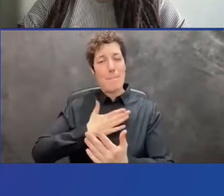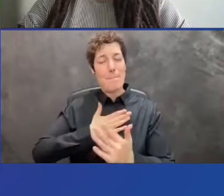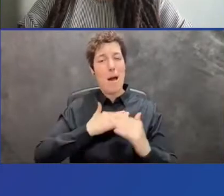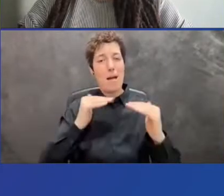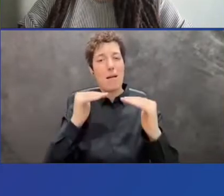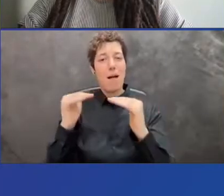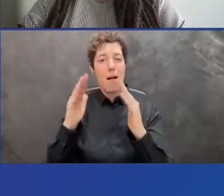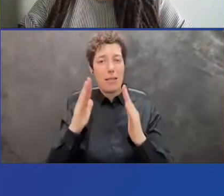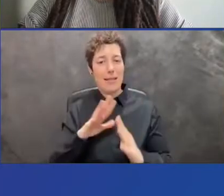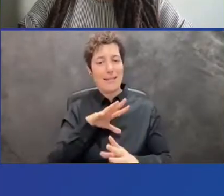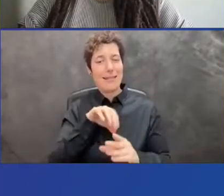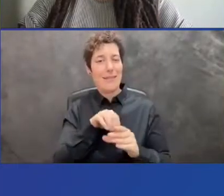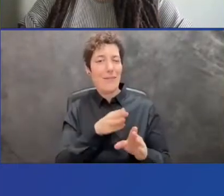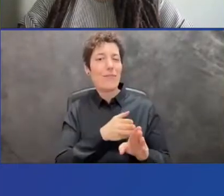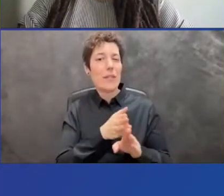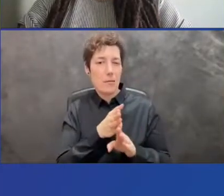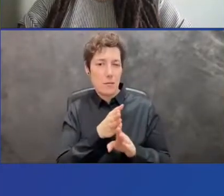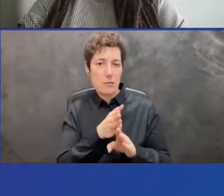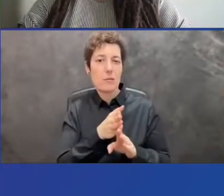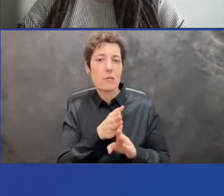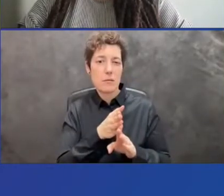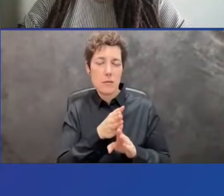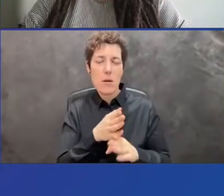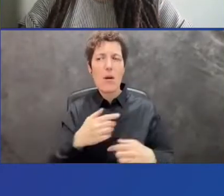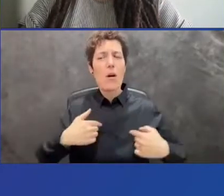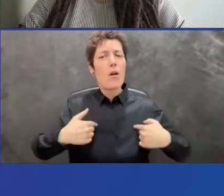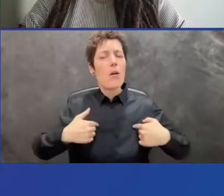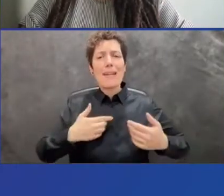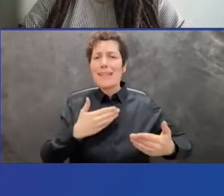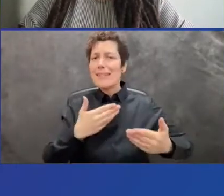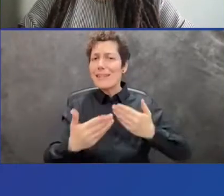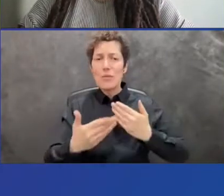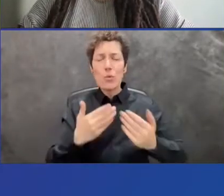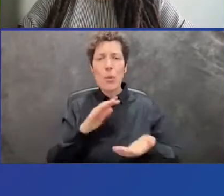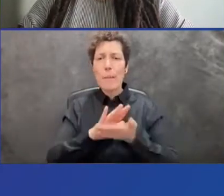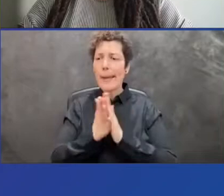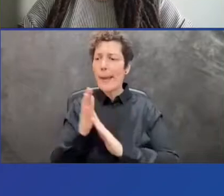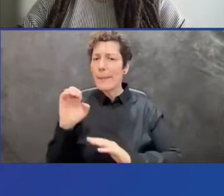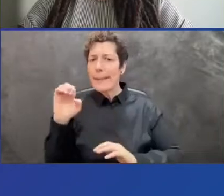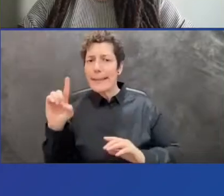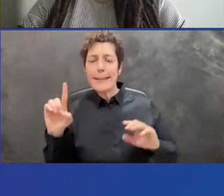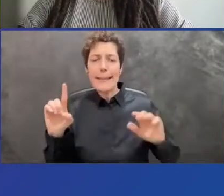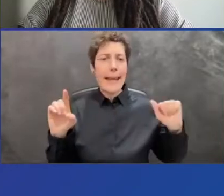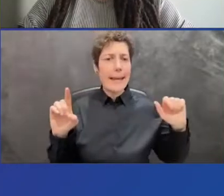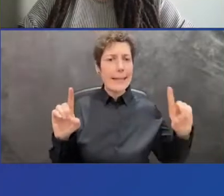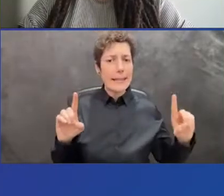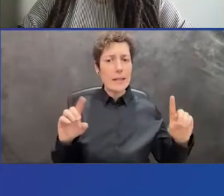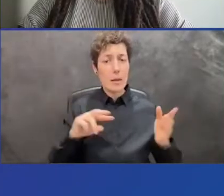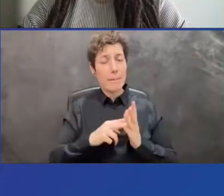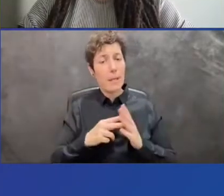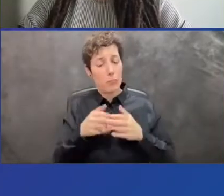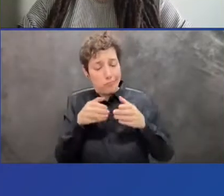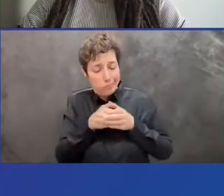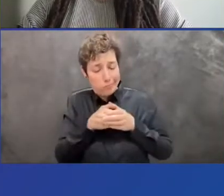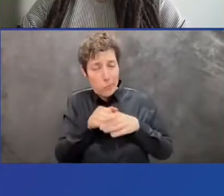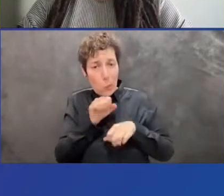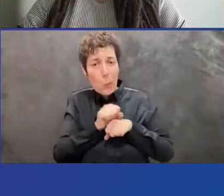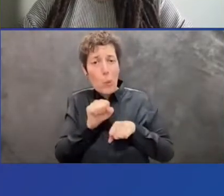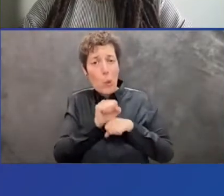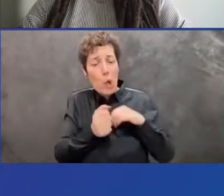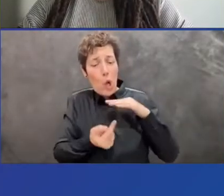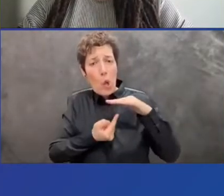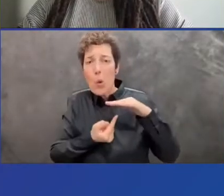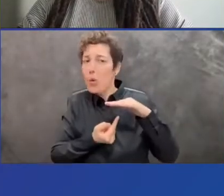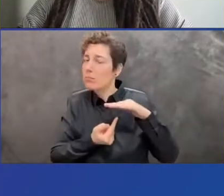of the field. I think that was the other thing. I really did not want to work in a silo. Like I wanted to be part of the field.